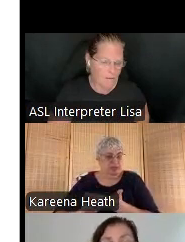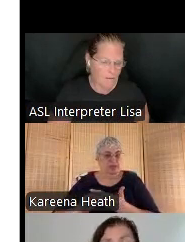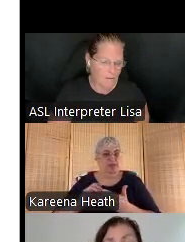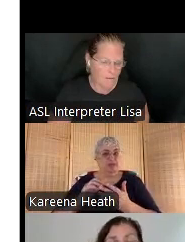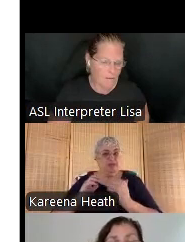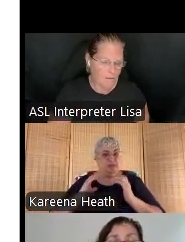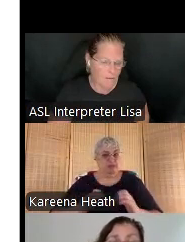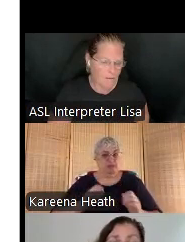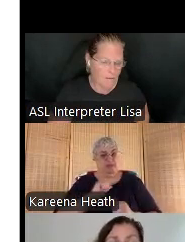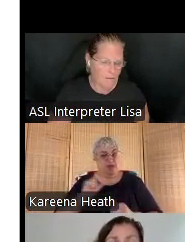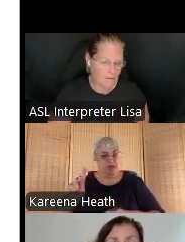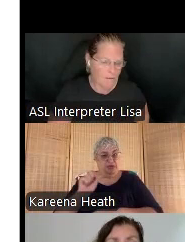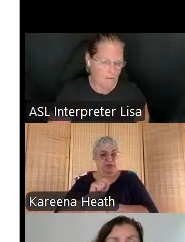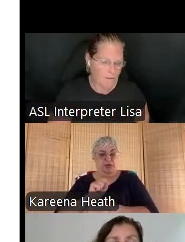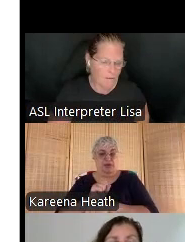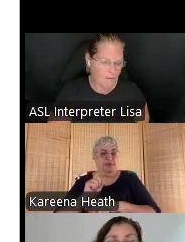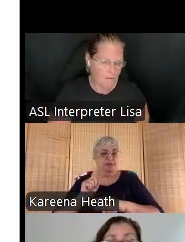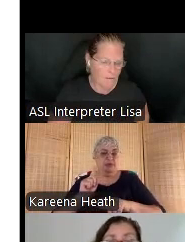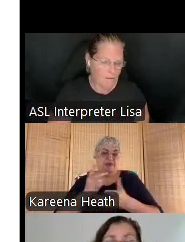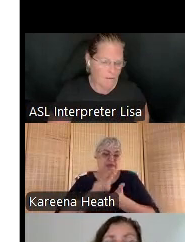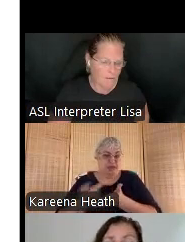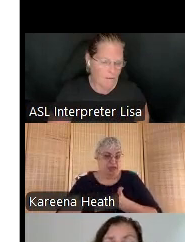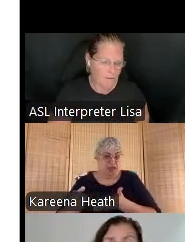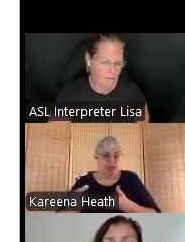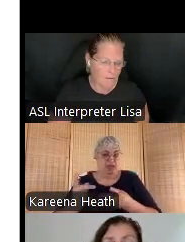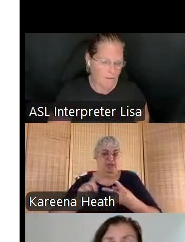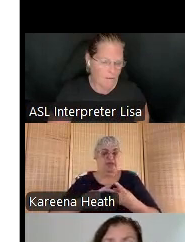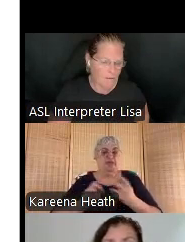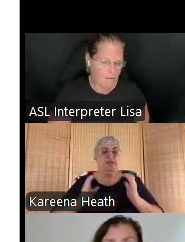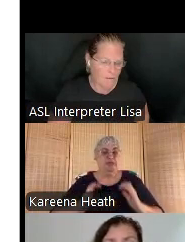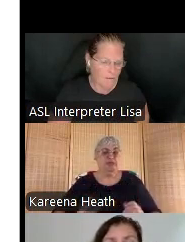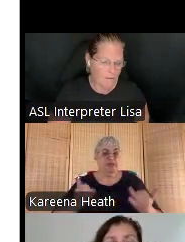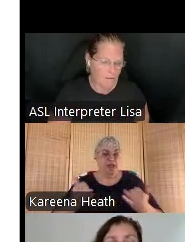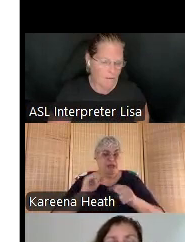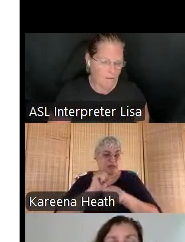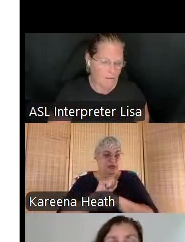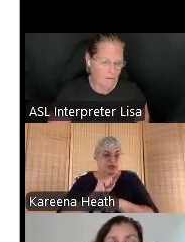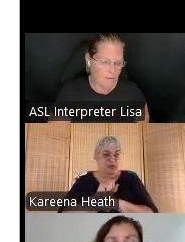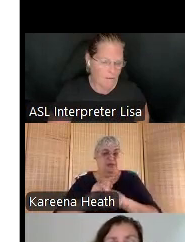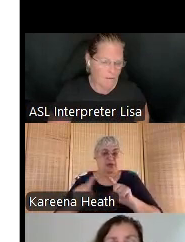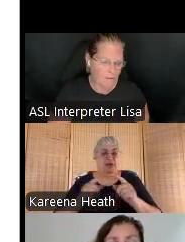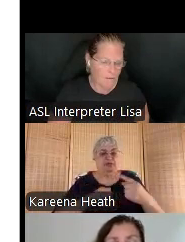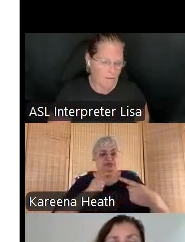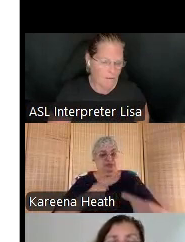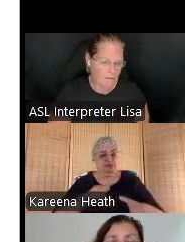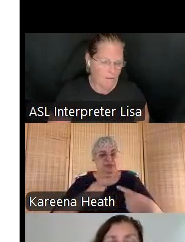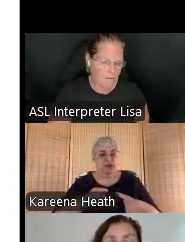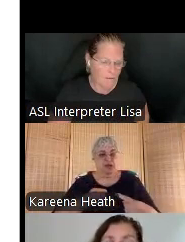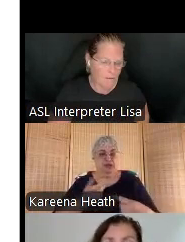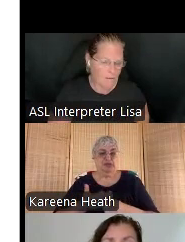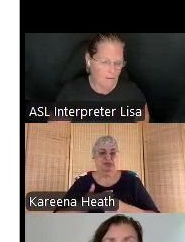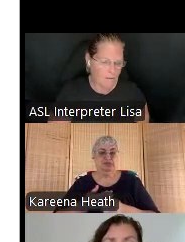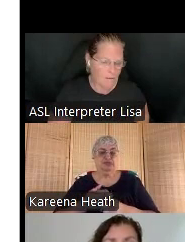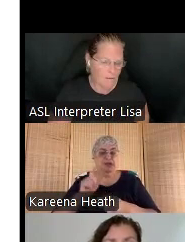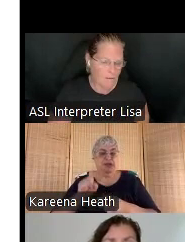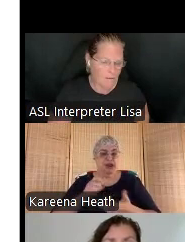client return to work but was unsuccessful? Is the client currently working but having difficulty and in